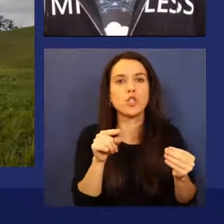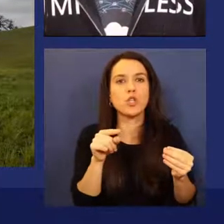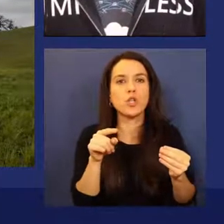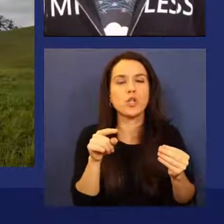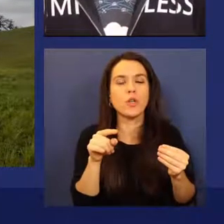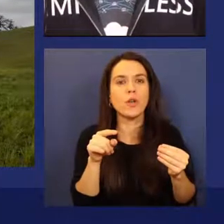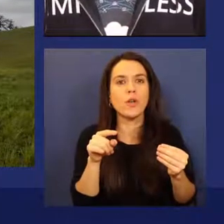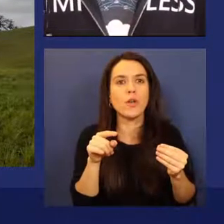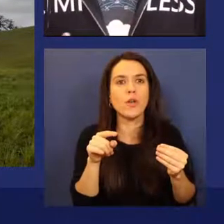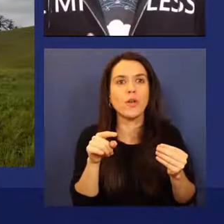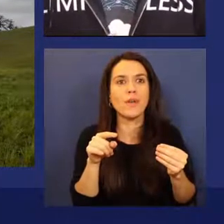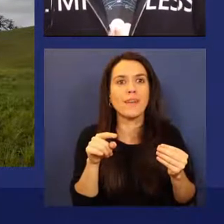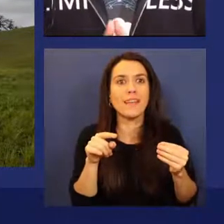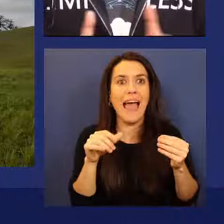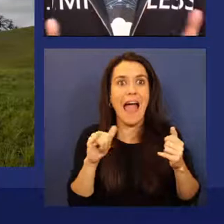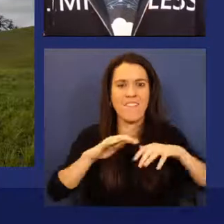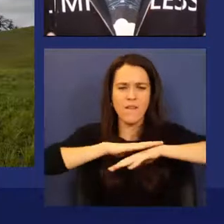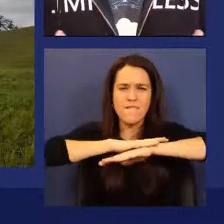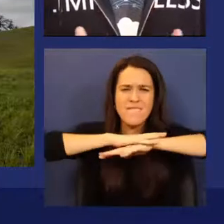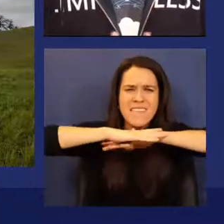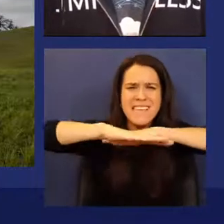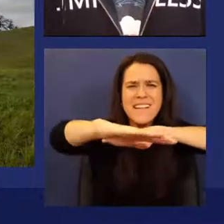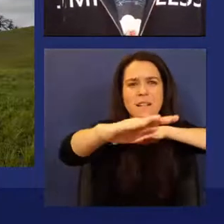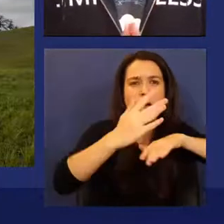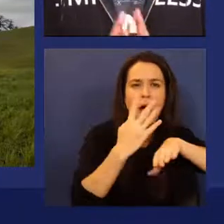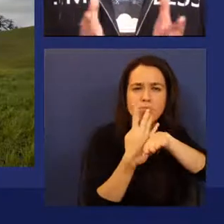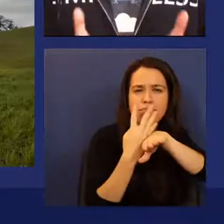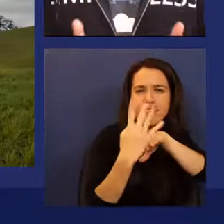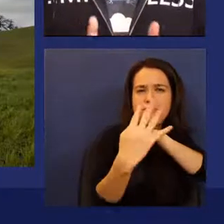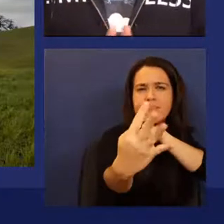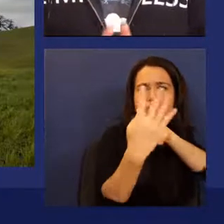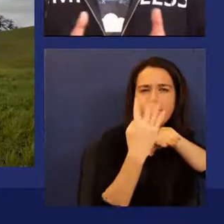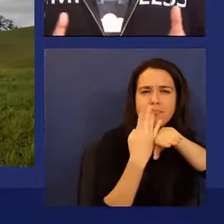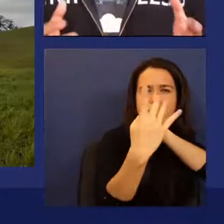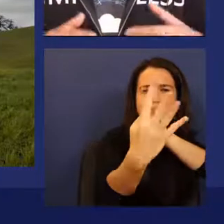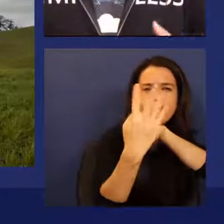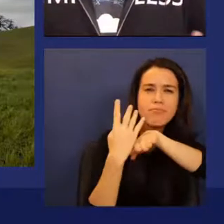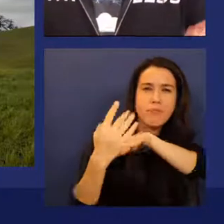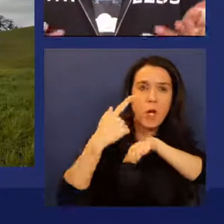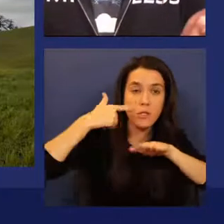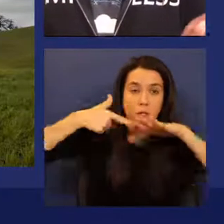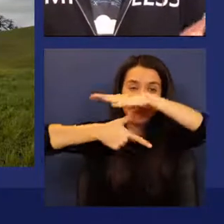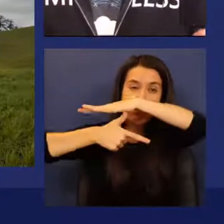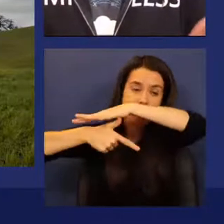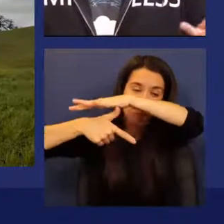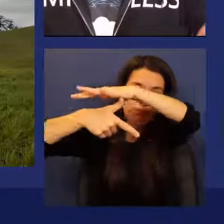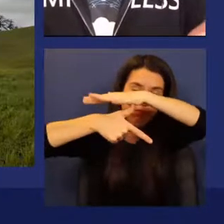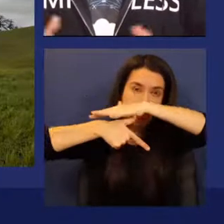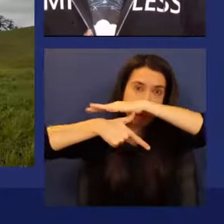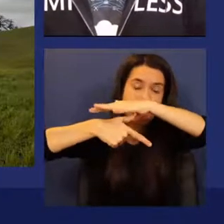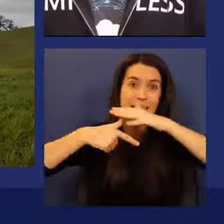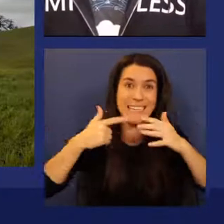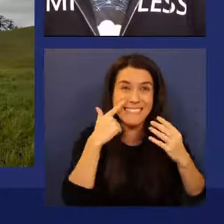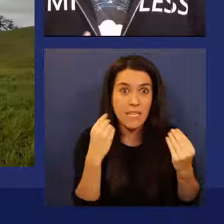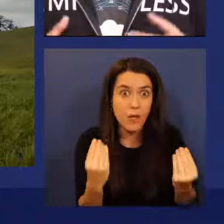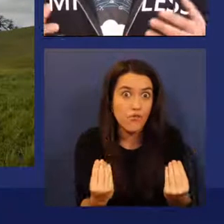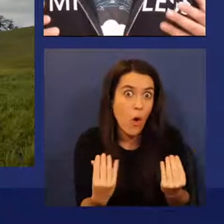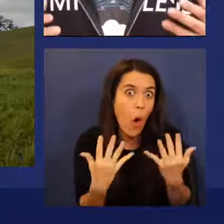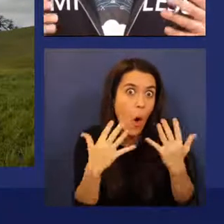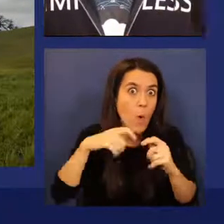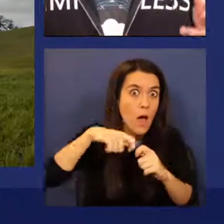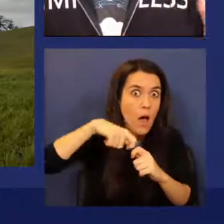the fields of crops to see if there's enough moisture available to specifically, you know, let those crops grow optimally, you